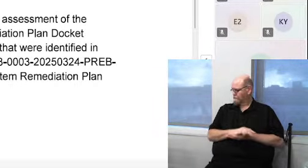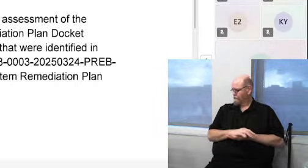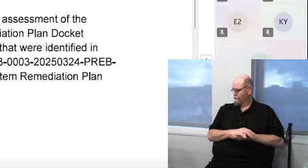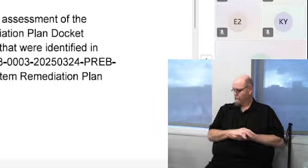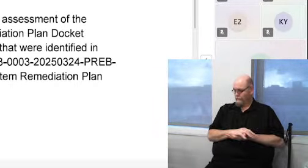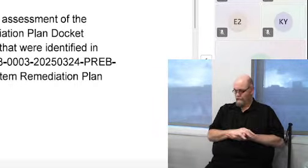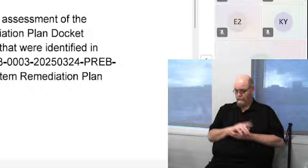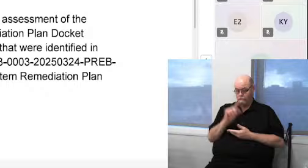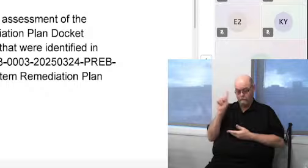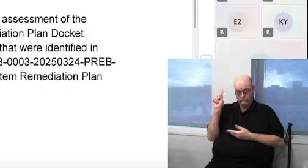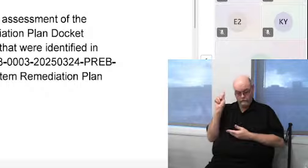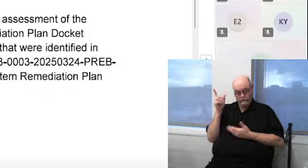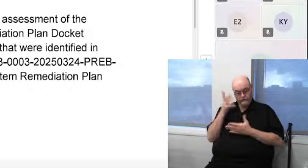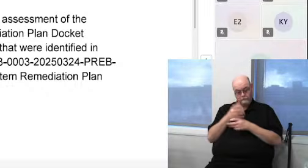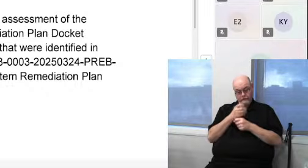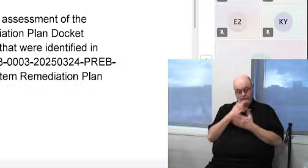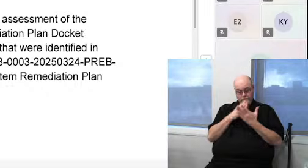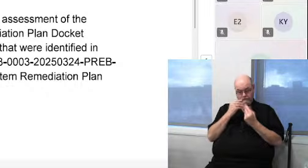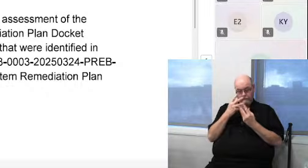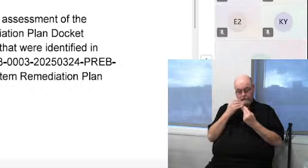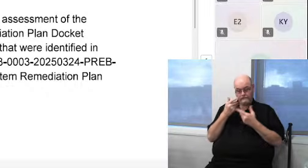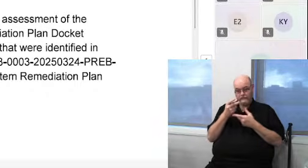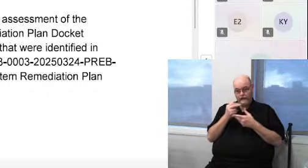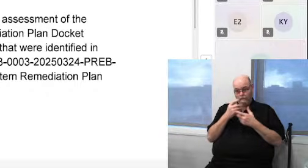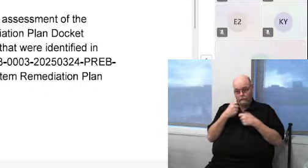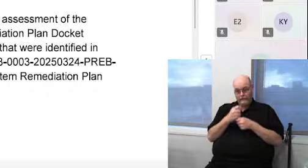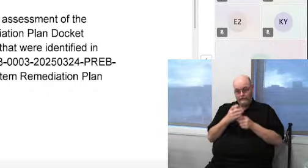Well, may I?